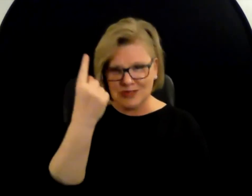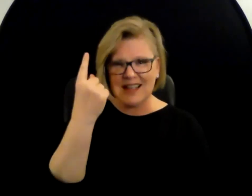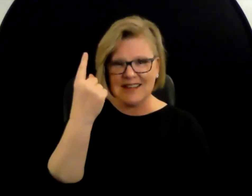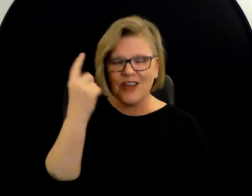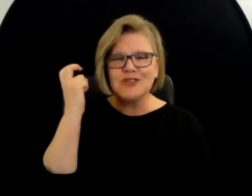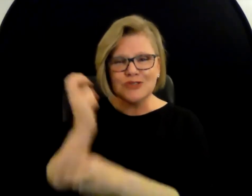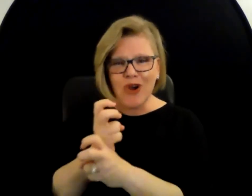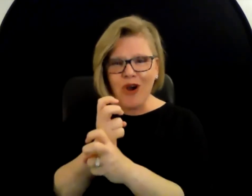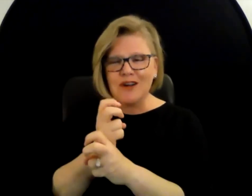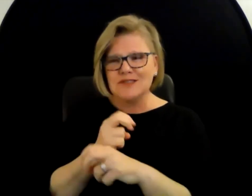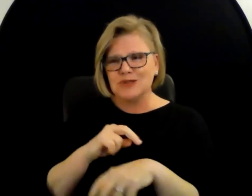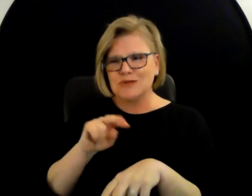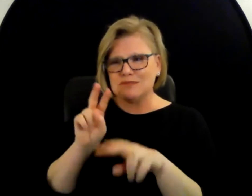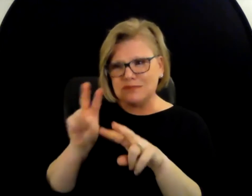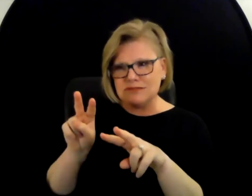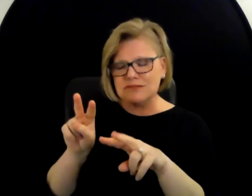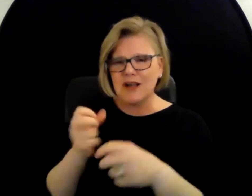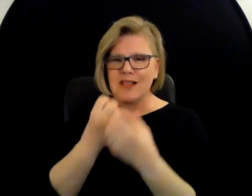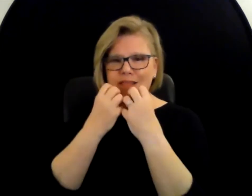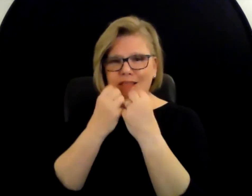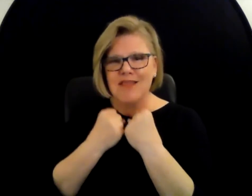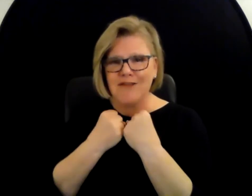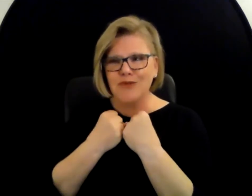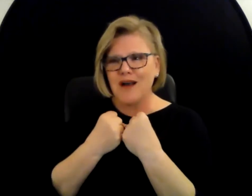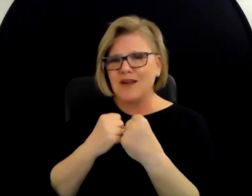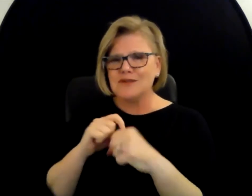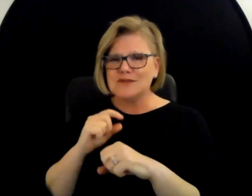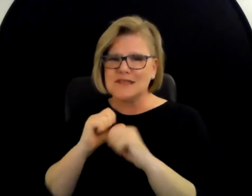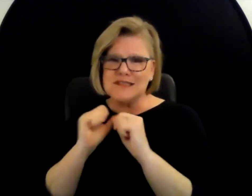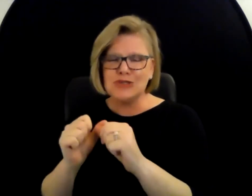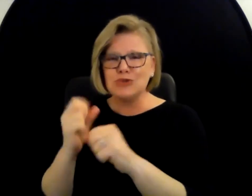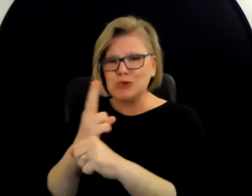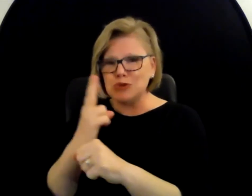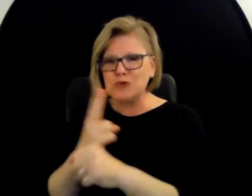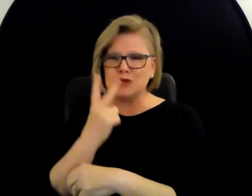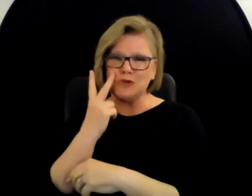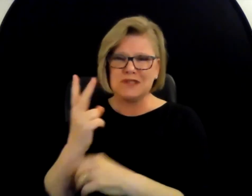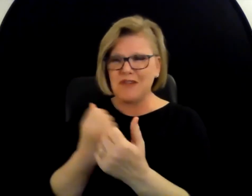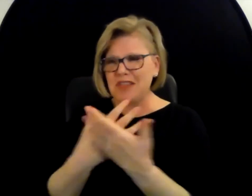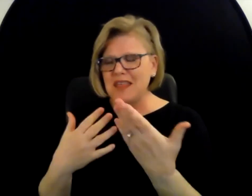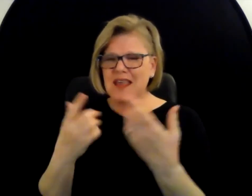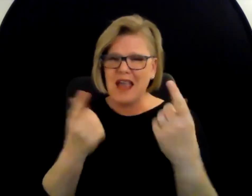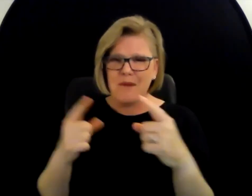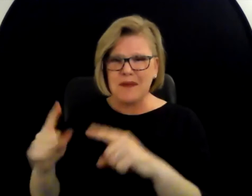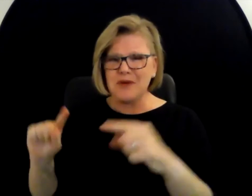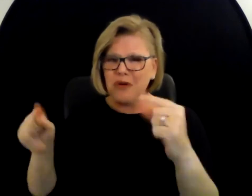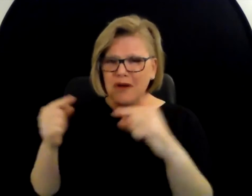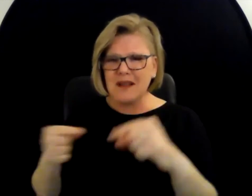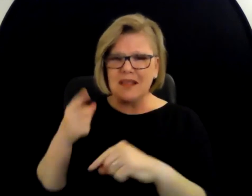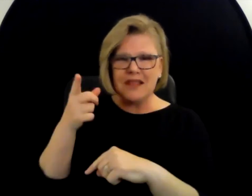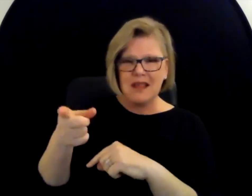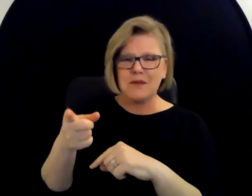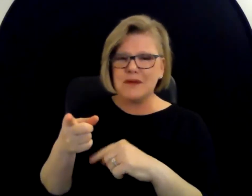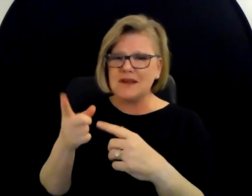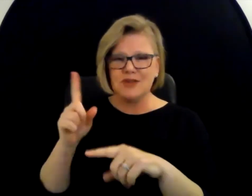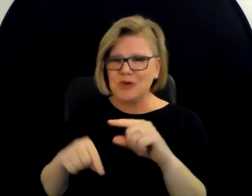watch a loved one who continues to use and you see the harm around them. We encourage folks to